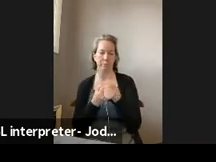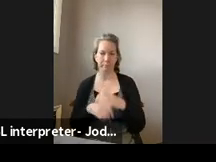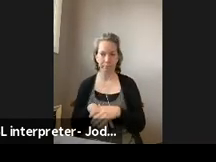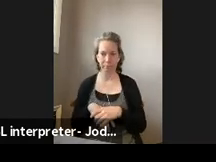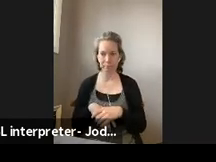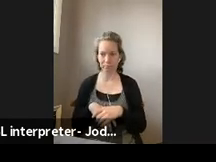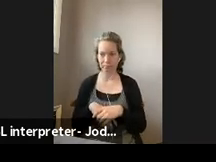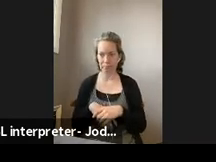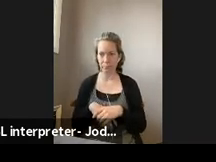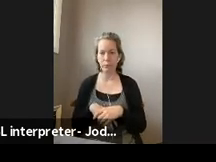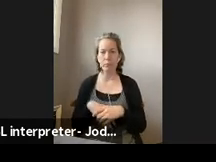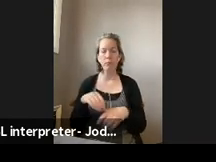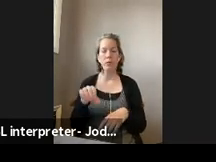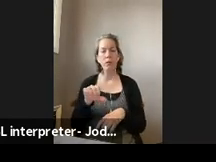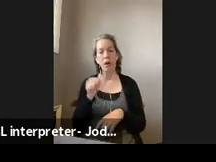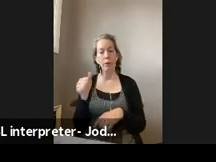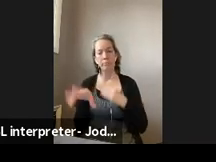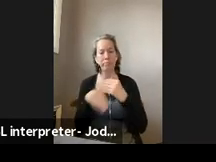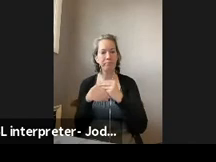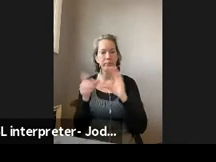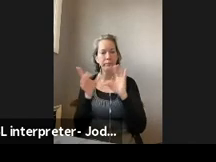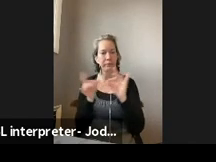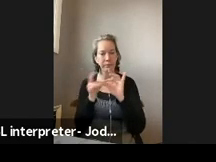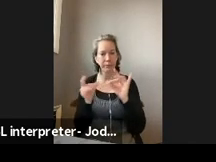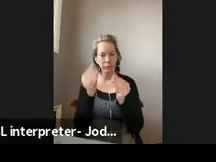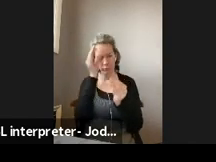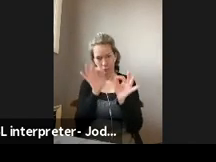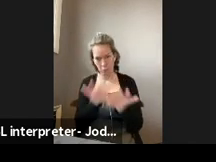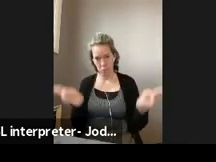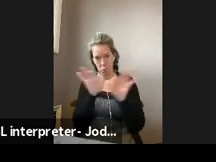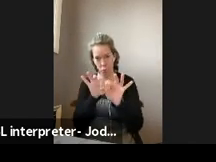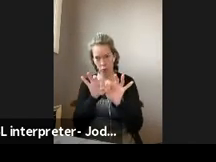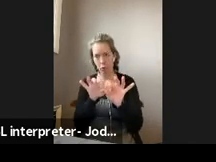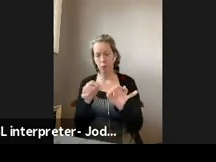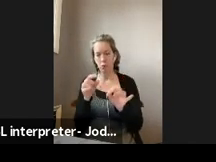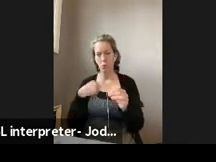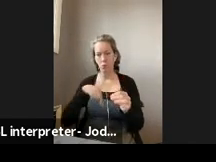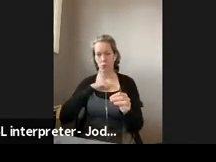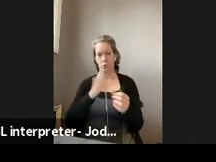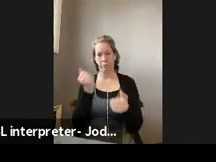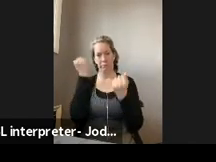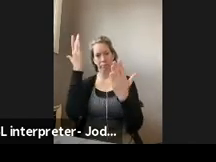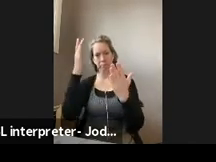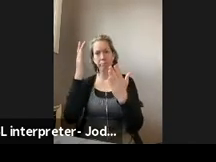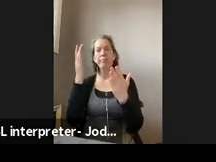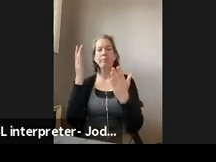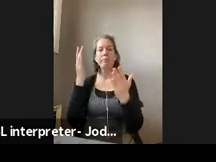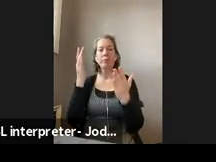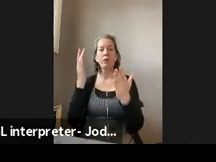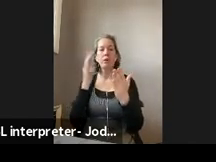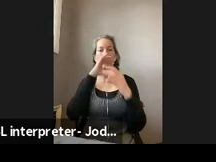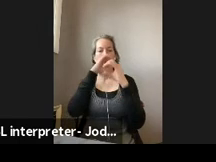that's important to mention is that we do offer a anonymous and confidential peer-to-peer support line.